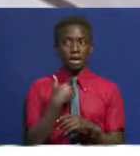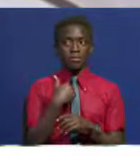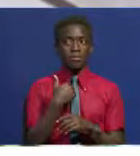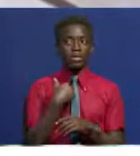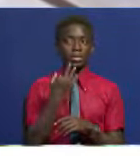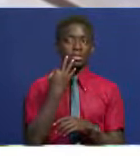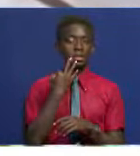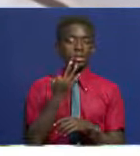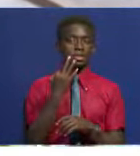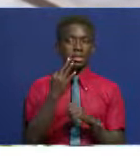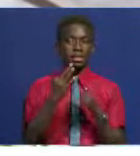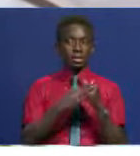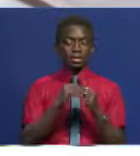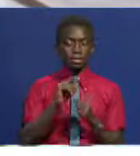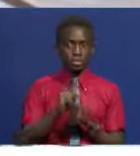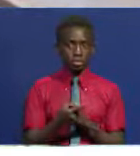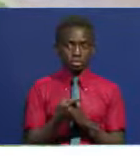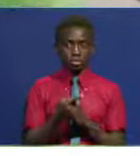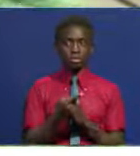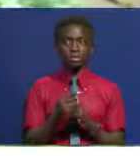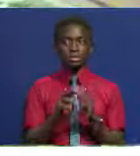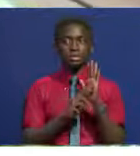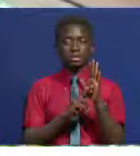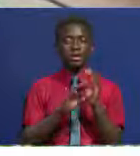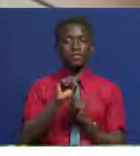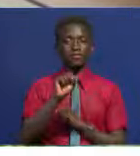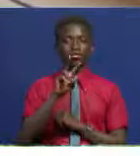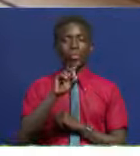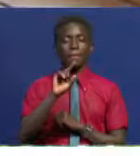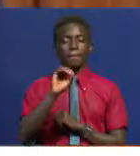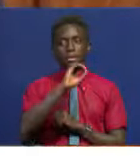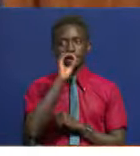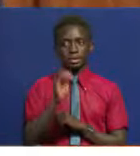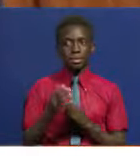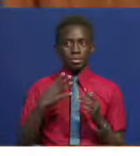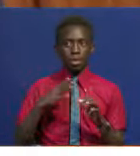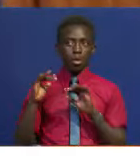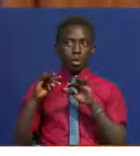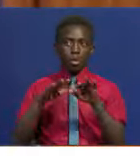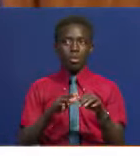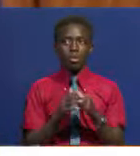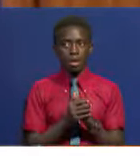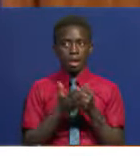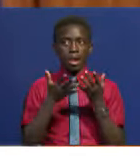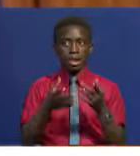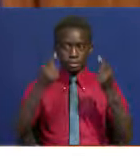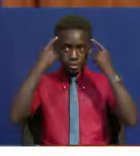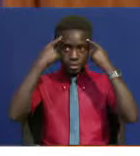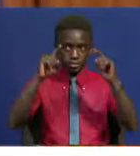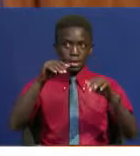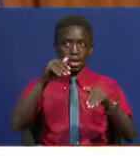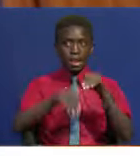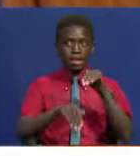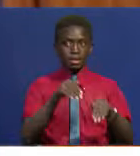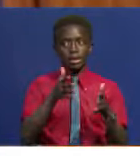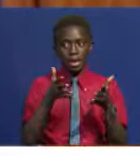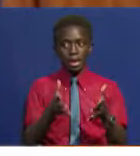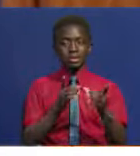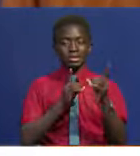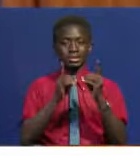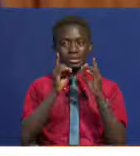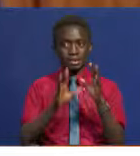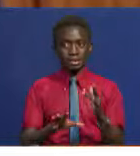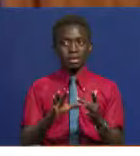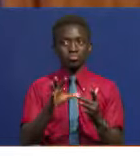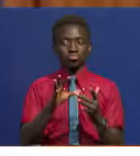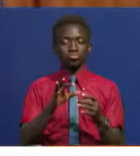small-scale tea farmers, representing a 52% turnout. Following the successful elections, the directors-elect